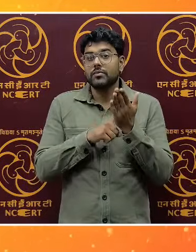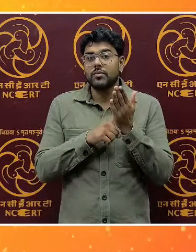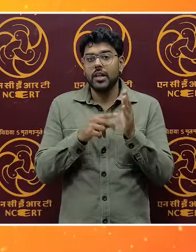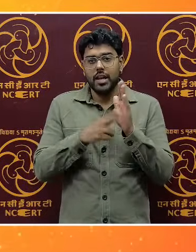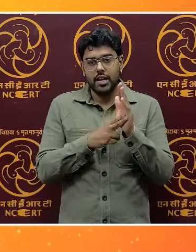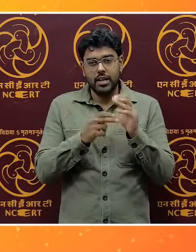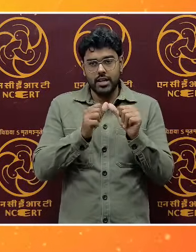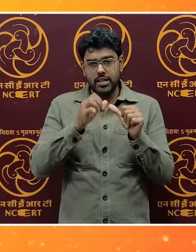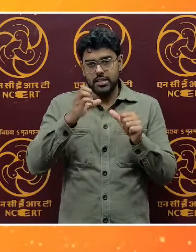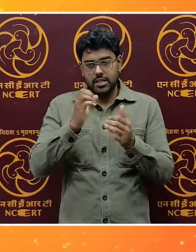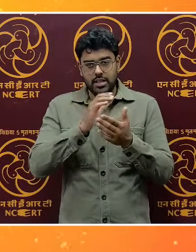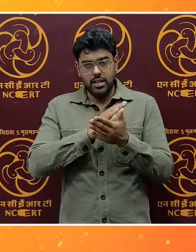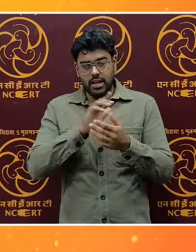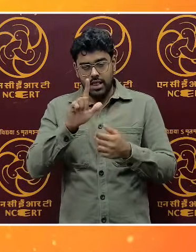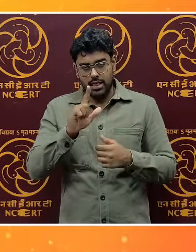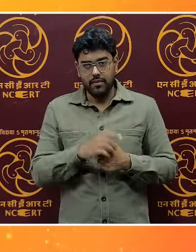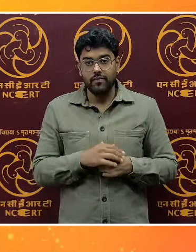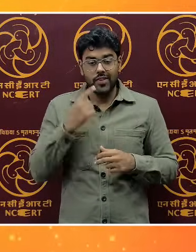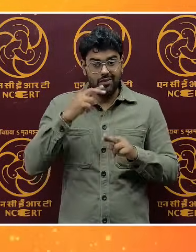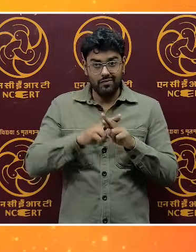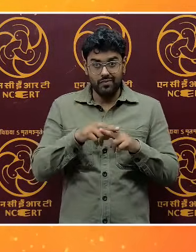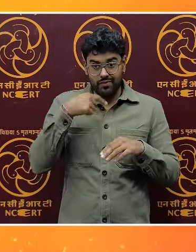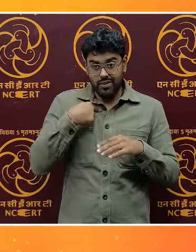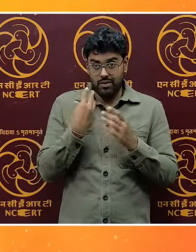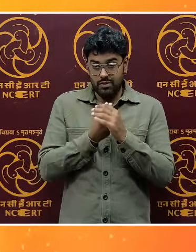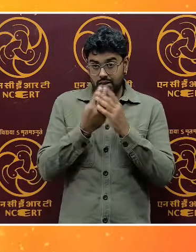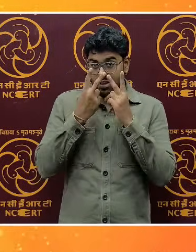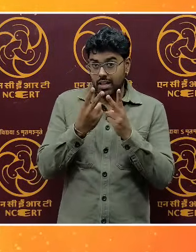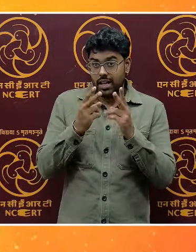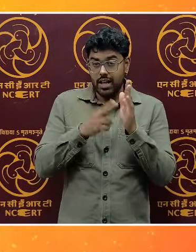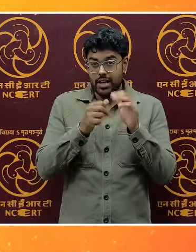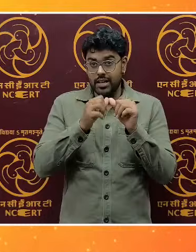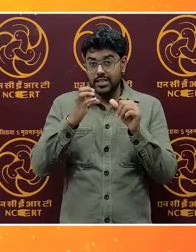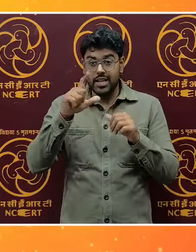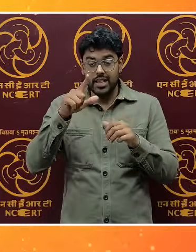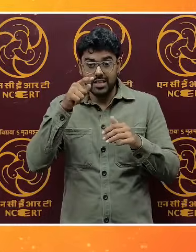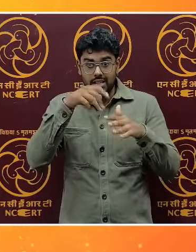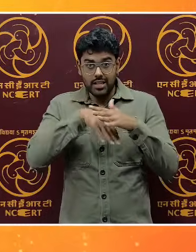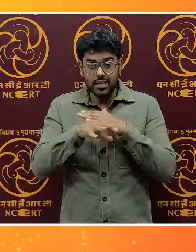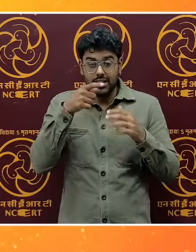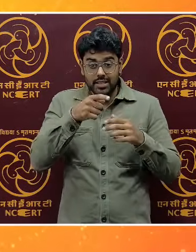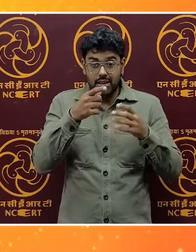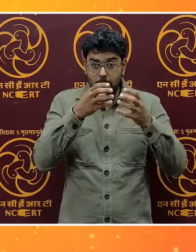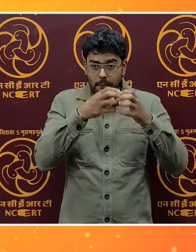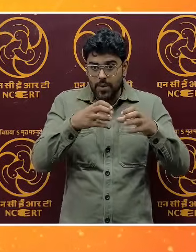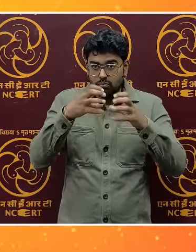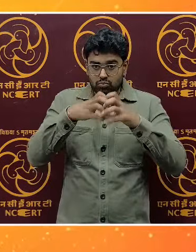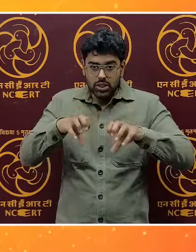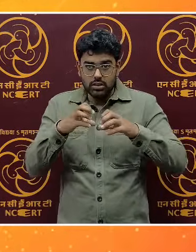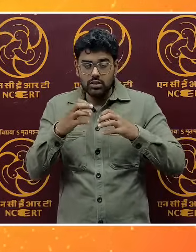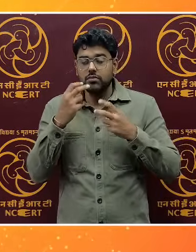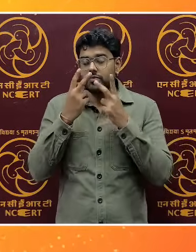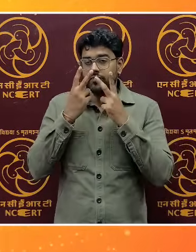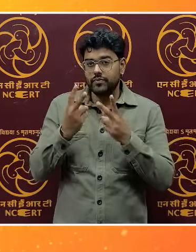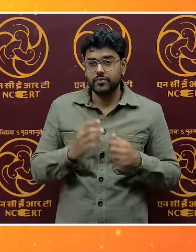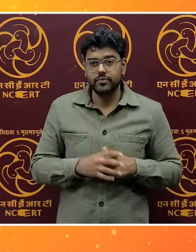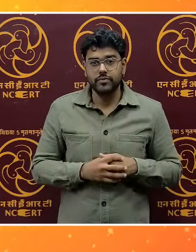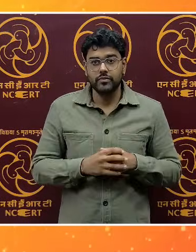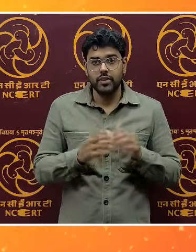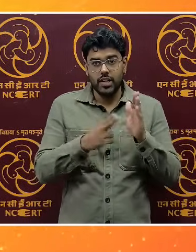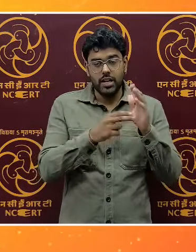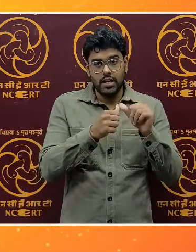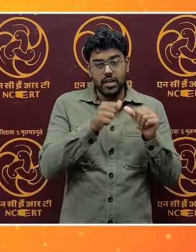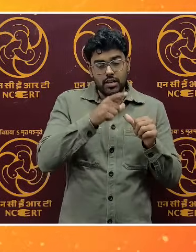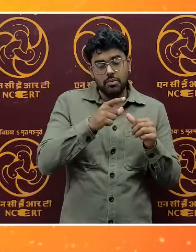right? Now if we see in the formation of NaCl, if we talk of individual properties of Na and Cl, right? Na is a very